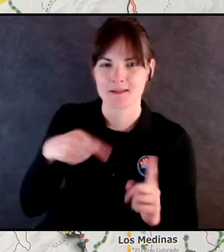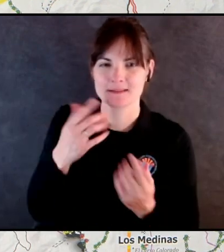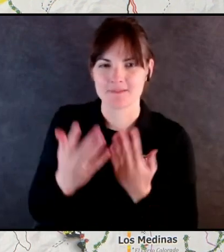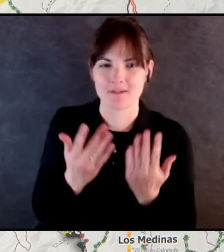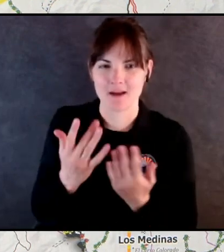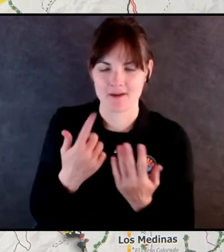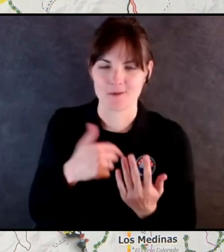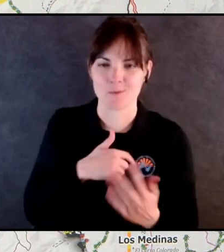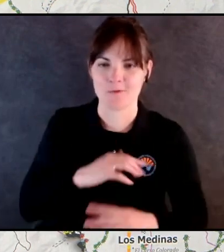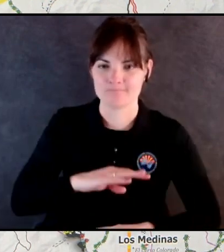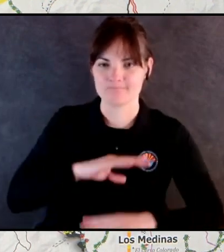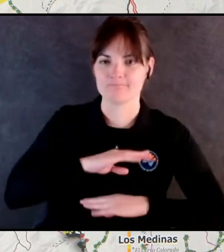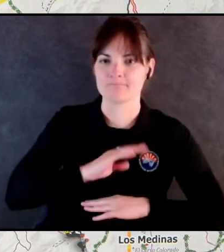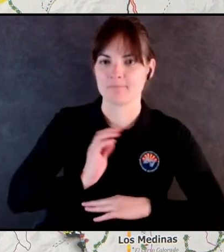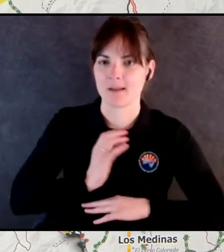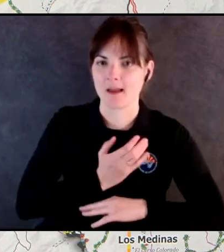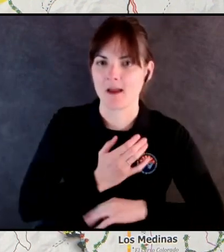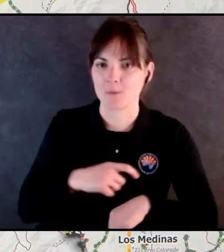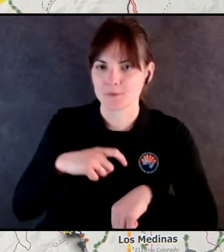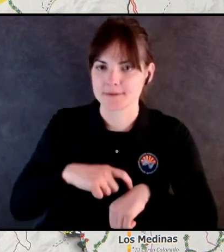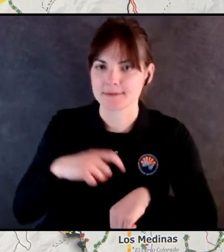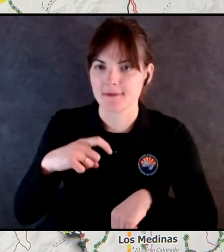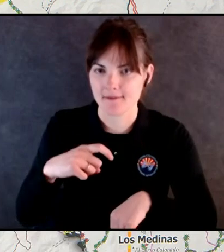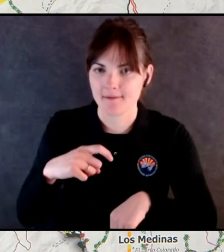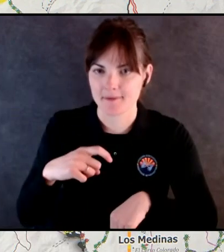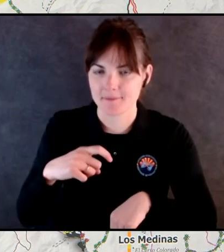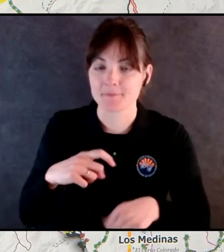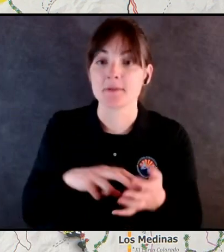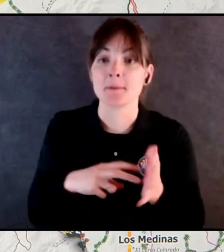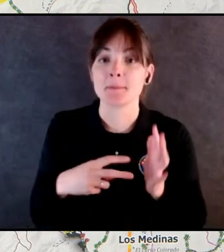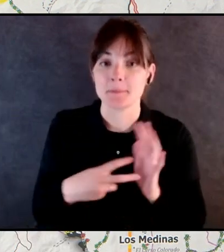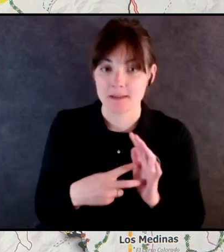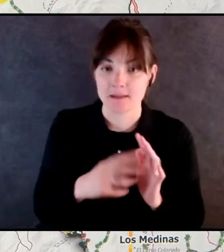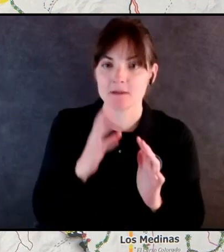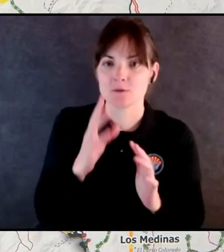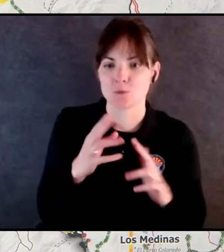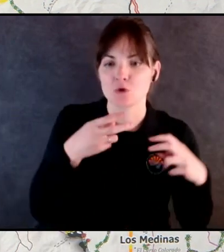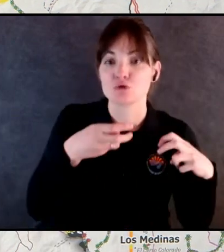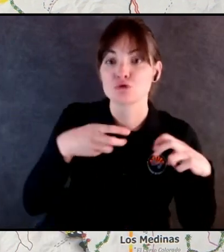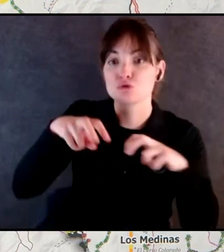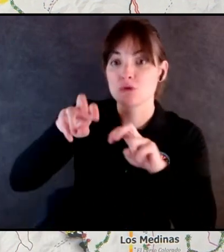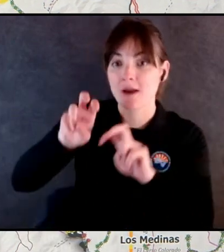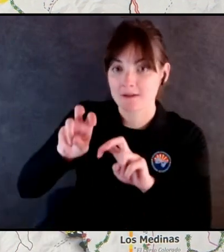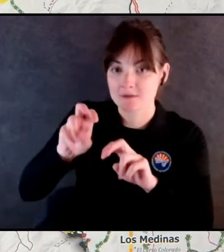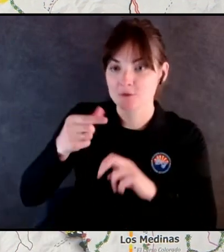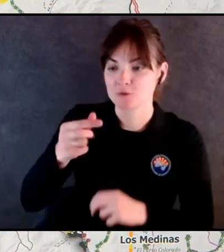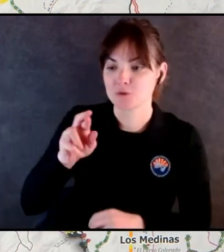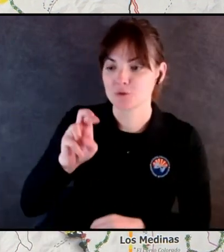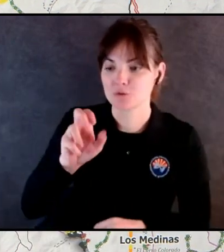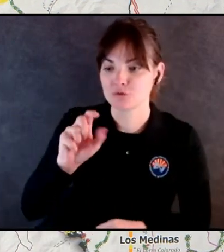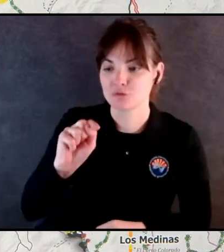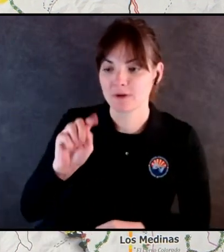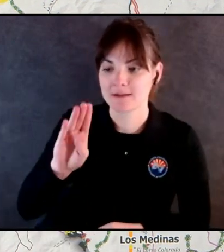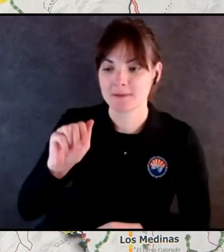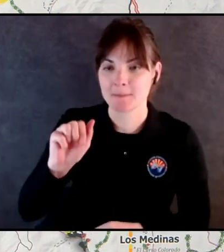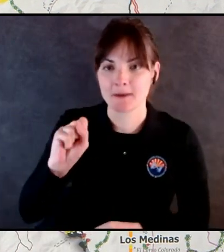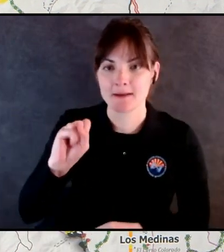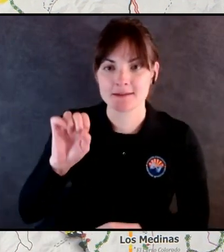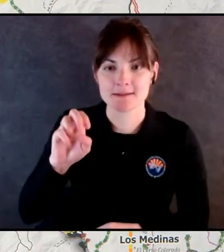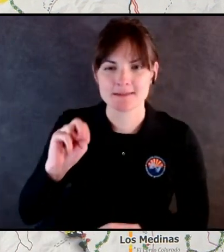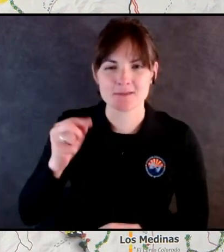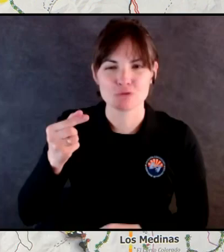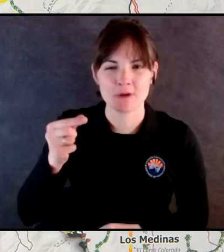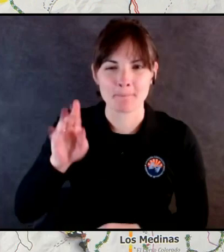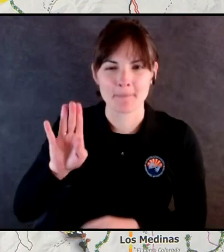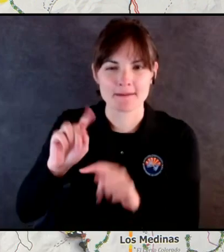for this round. The fire will be then transferred to Great Basin Team 7 for a few days, and then we'll have